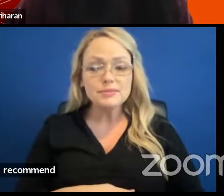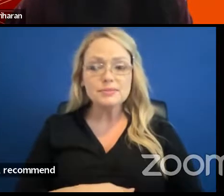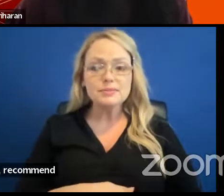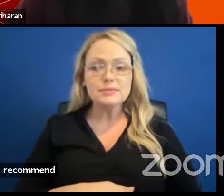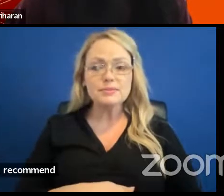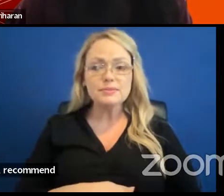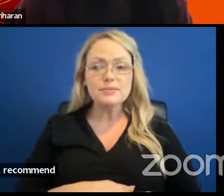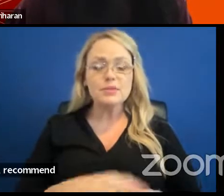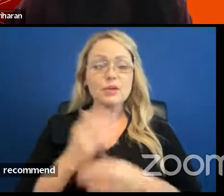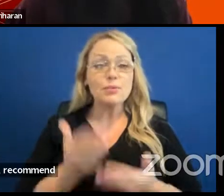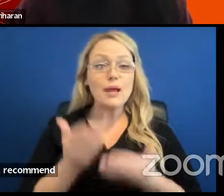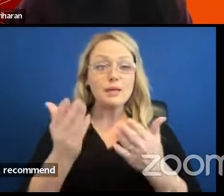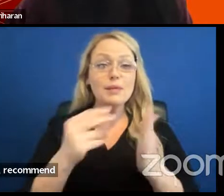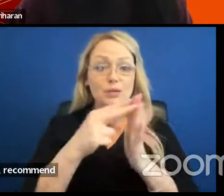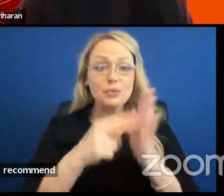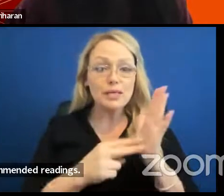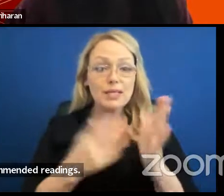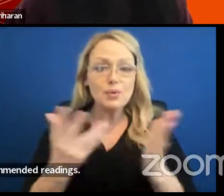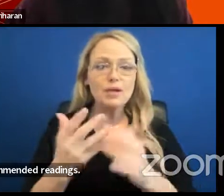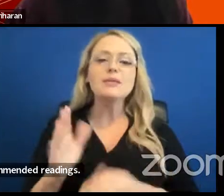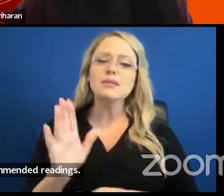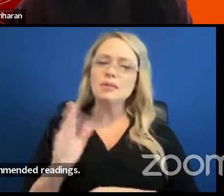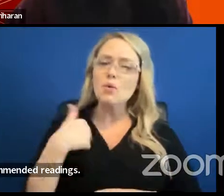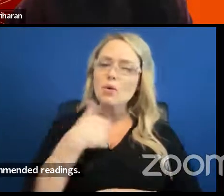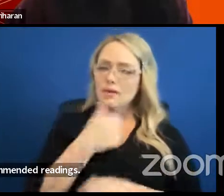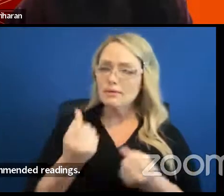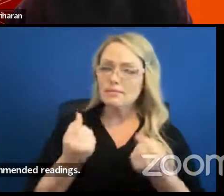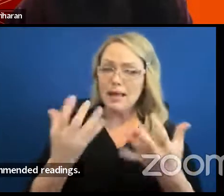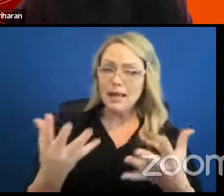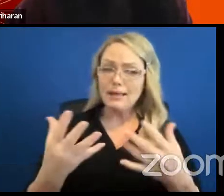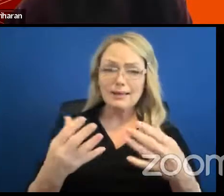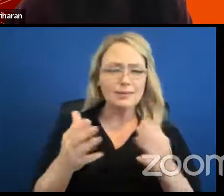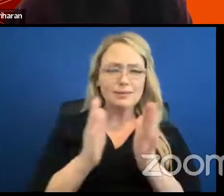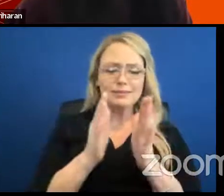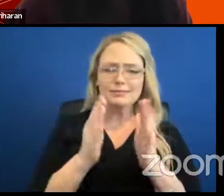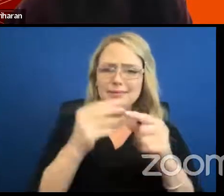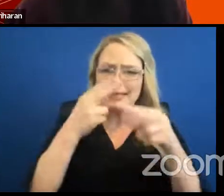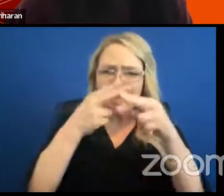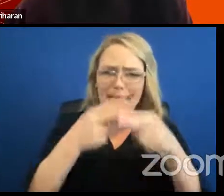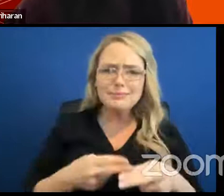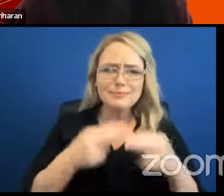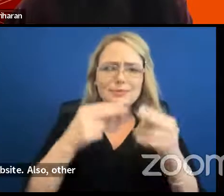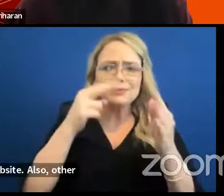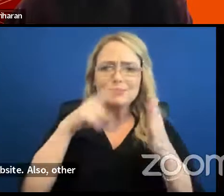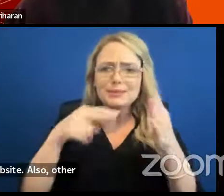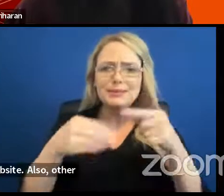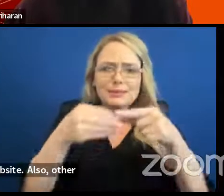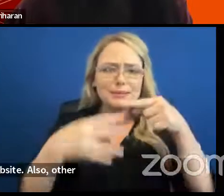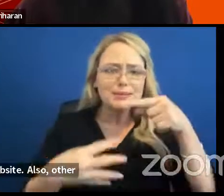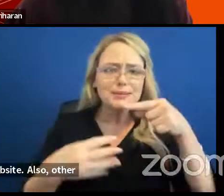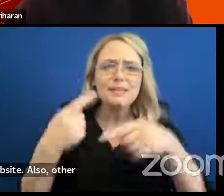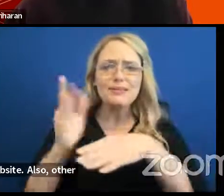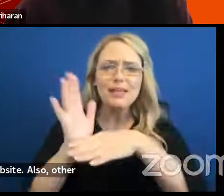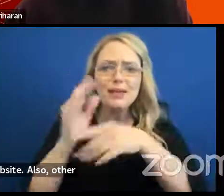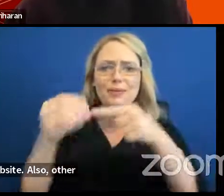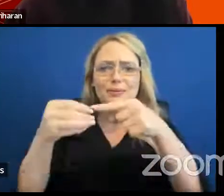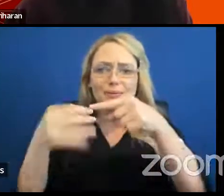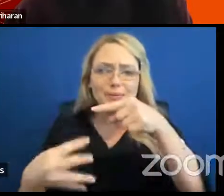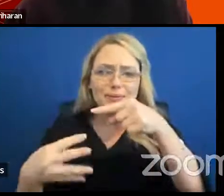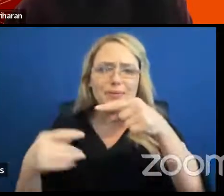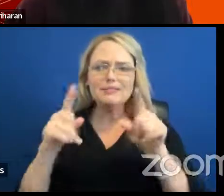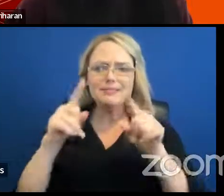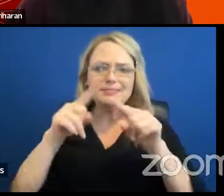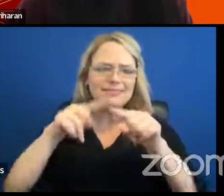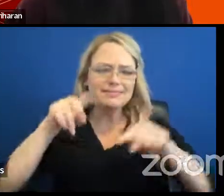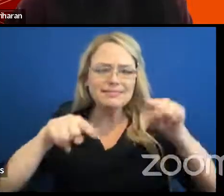Recommended readings. Yes, thank you, Paul. We have tons of resources on our website. Also other kind of like video clips. We have a rematriation resource